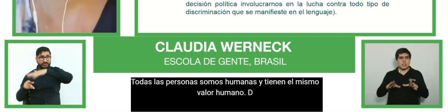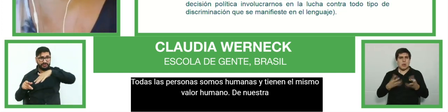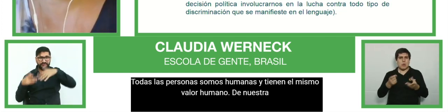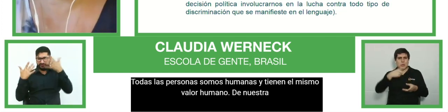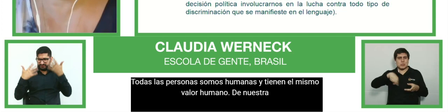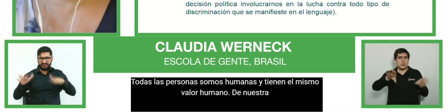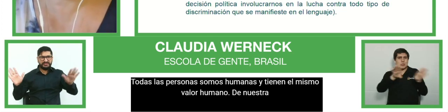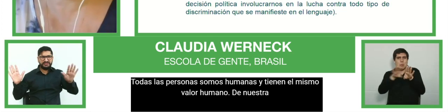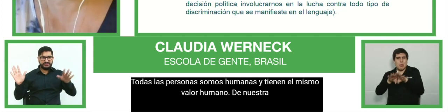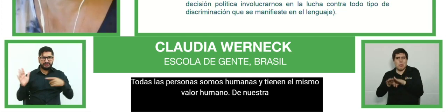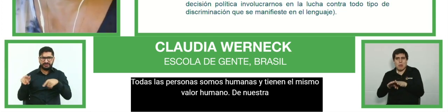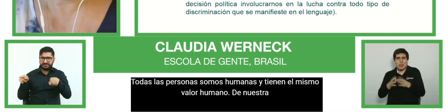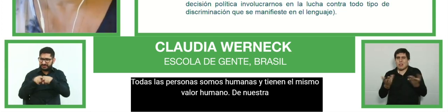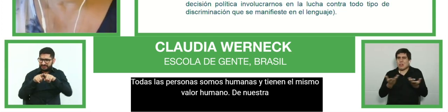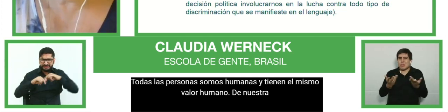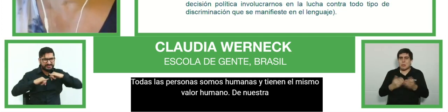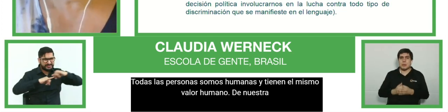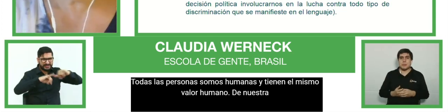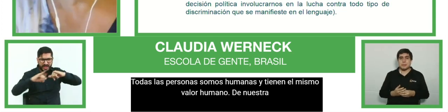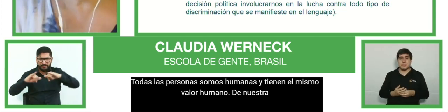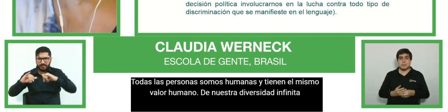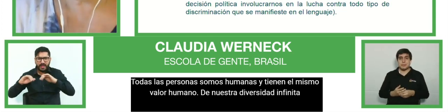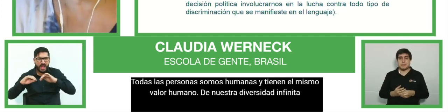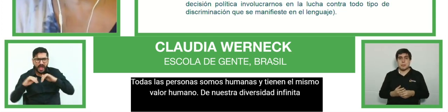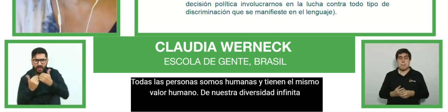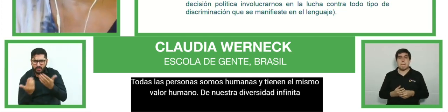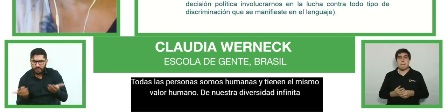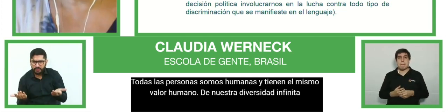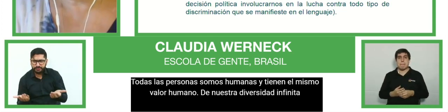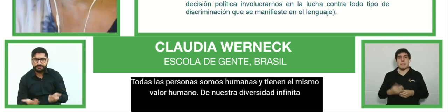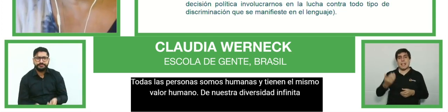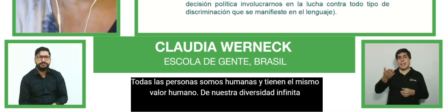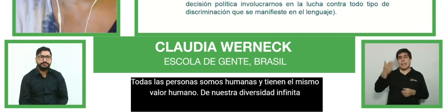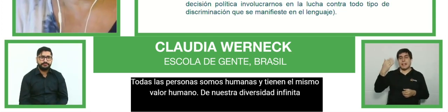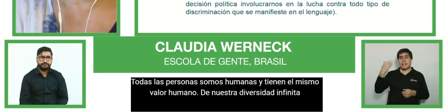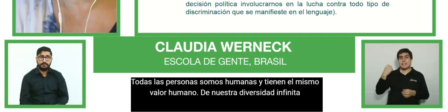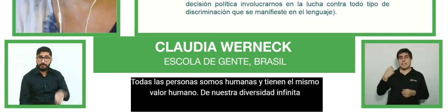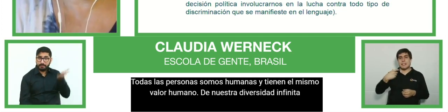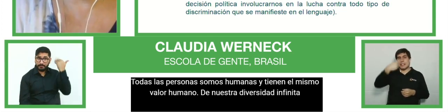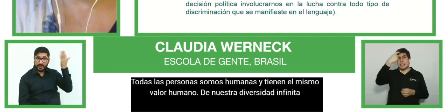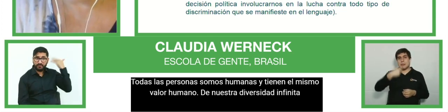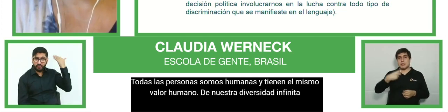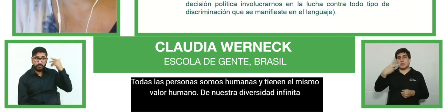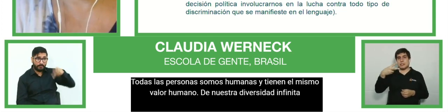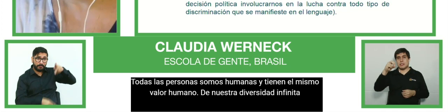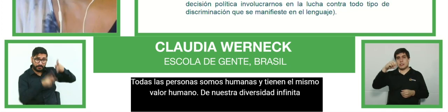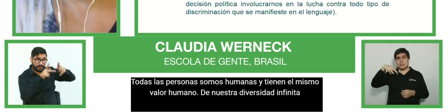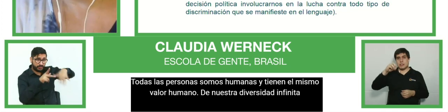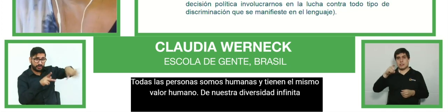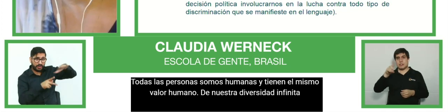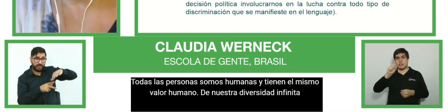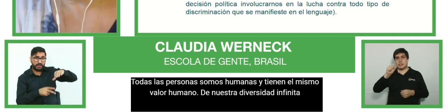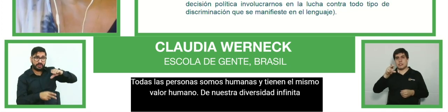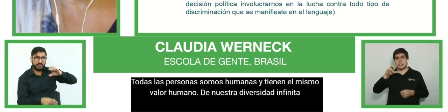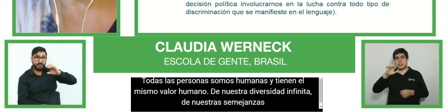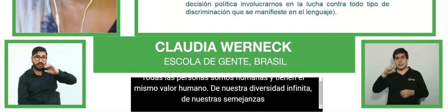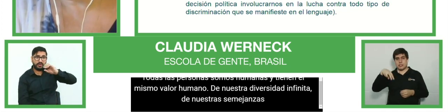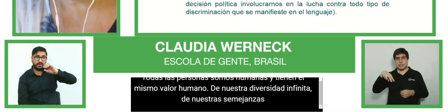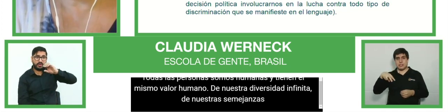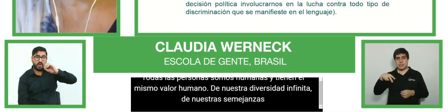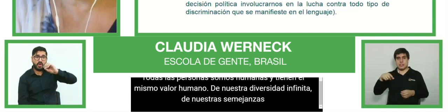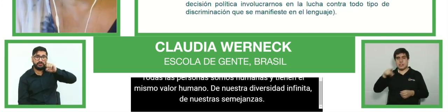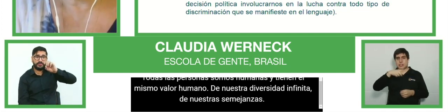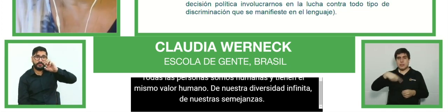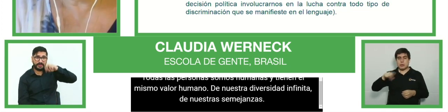finite? The Homo sapiens species is mixed without any logical order.